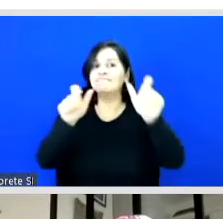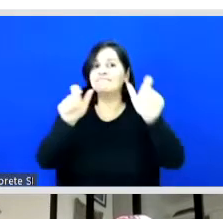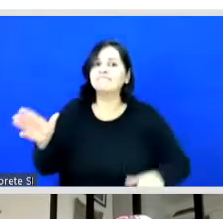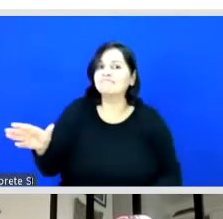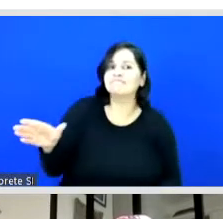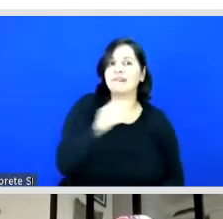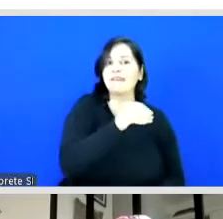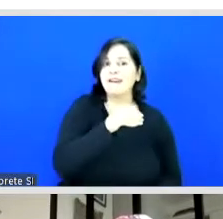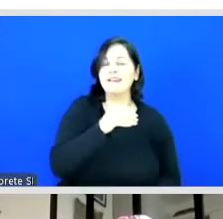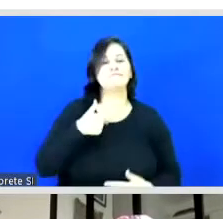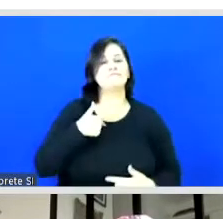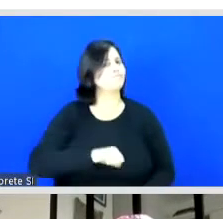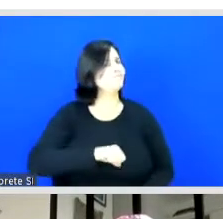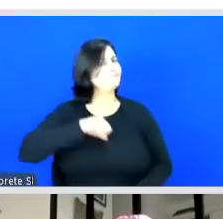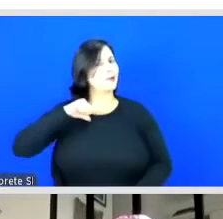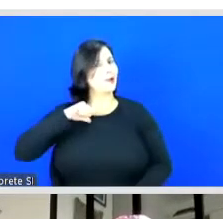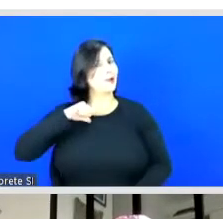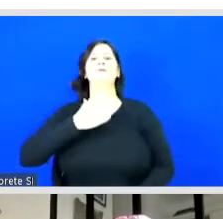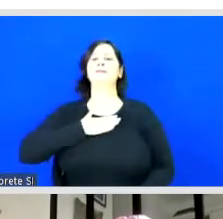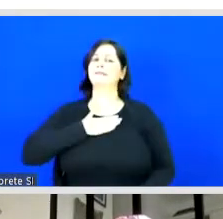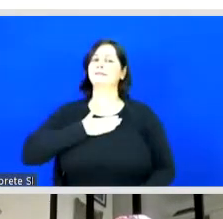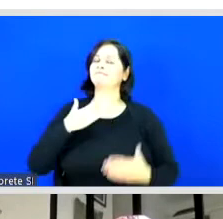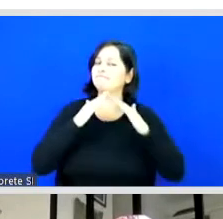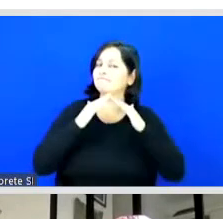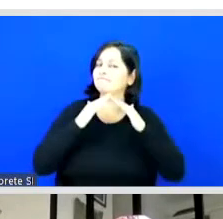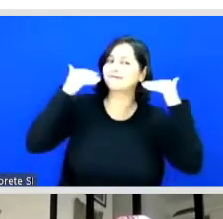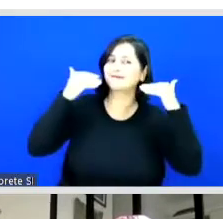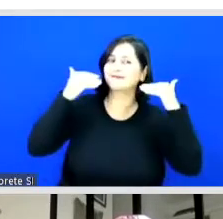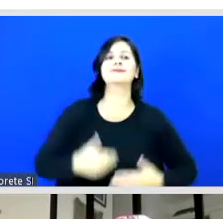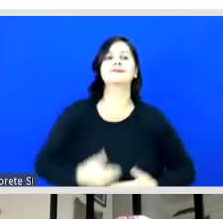Speaking as someone from the grassroots organization and